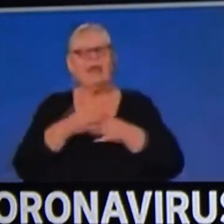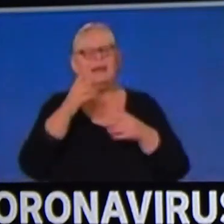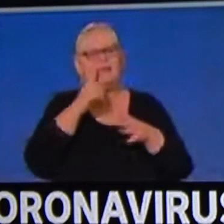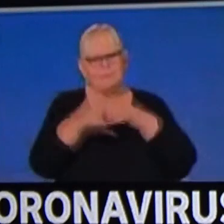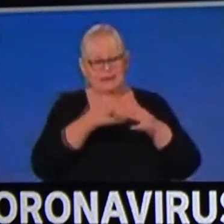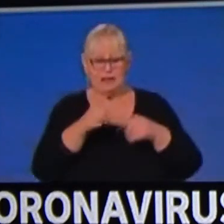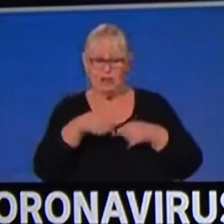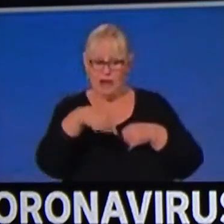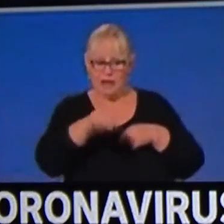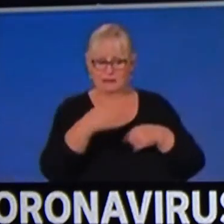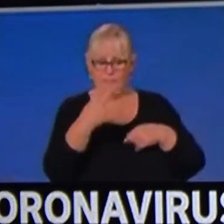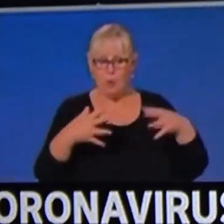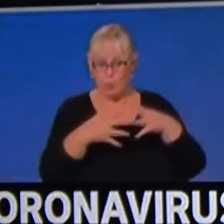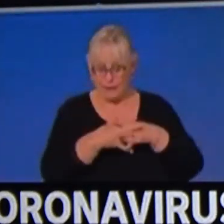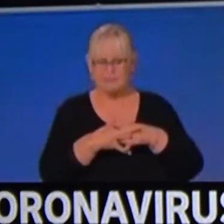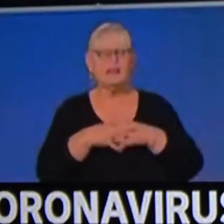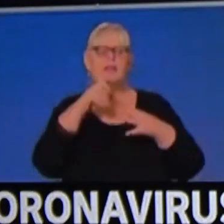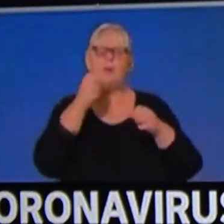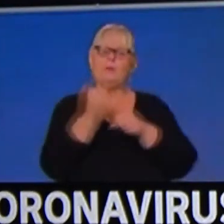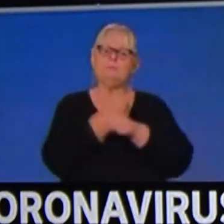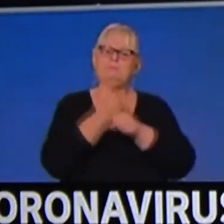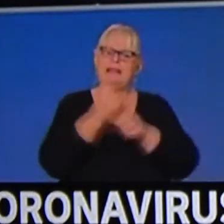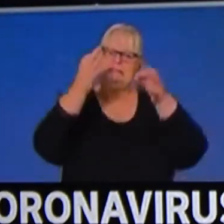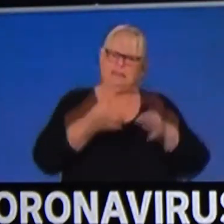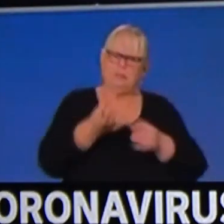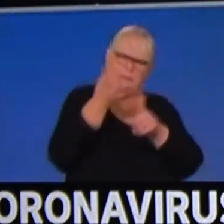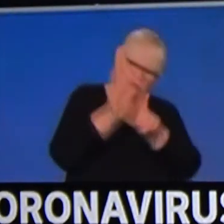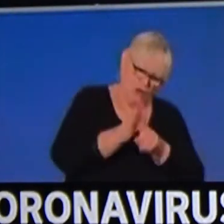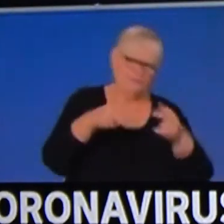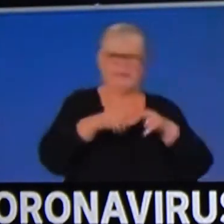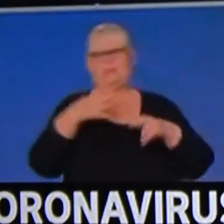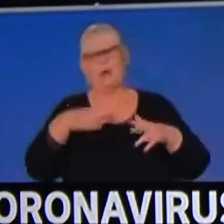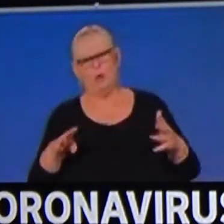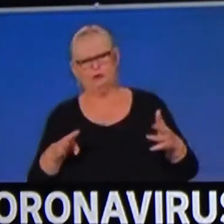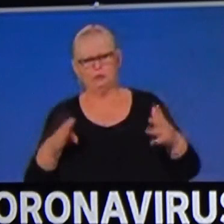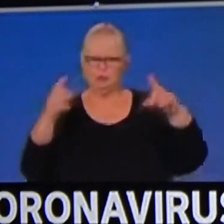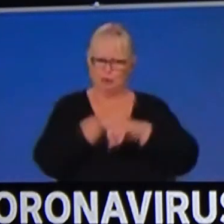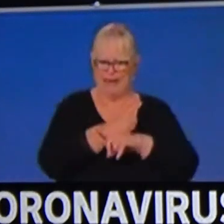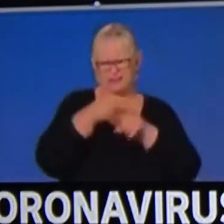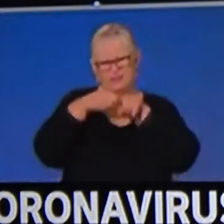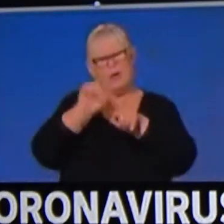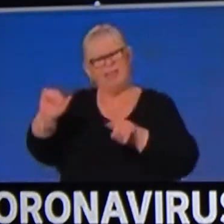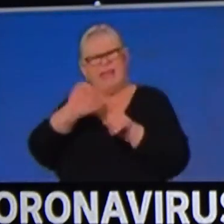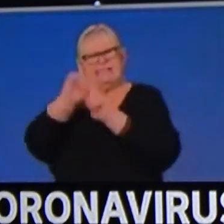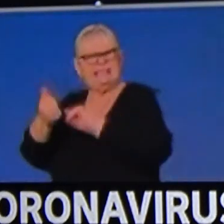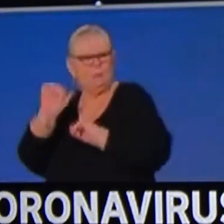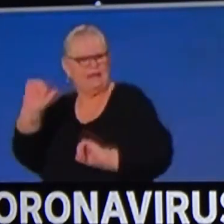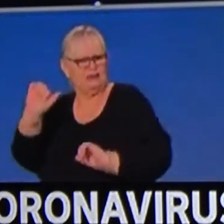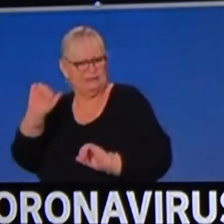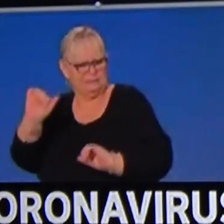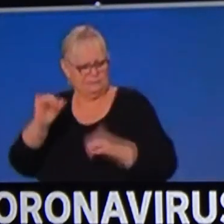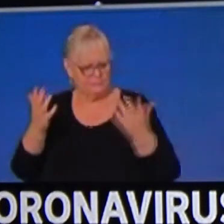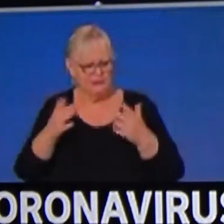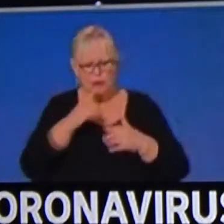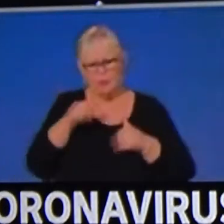few weeks, and they will make their own decisions whether they want to change any of those arrangements on their own circumstances. And so I would refer